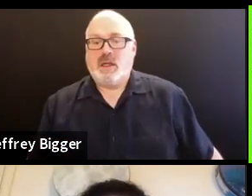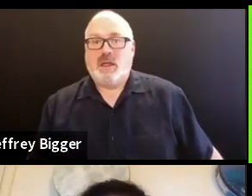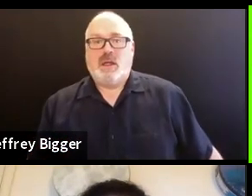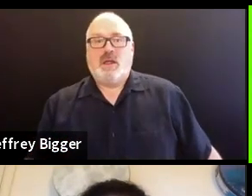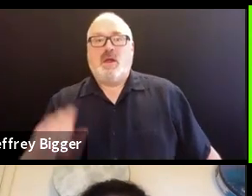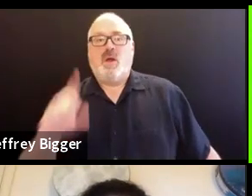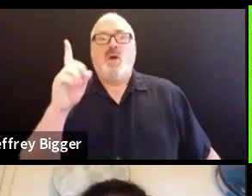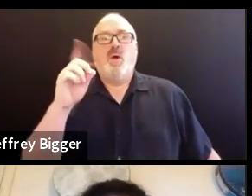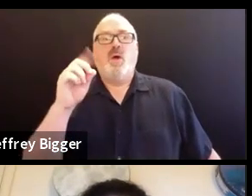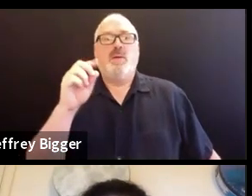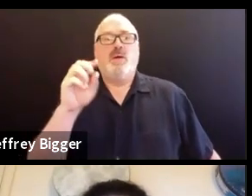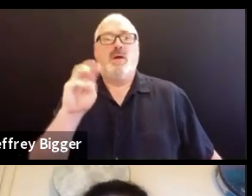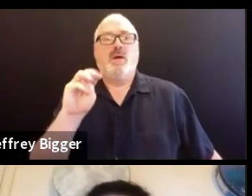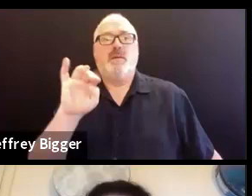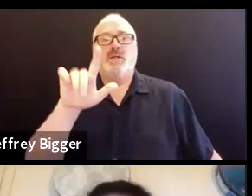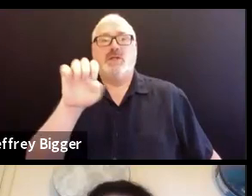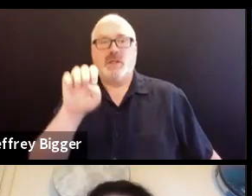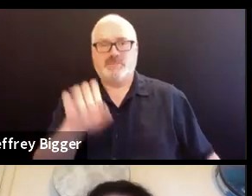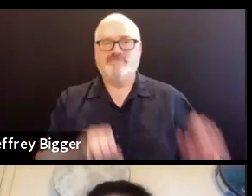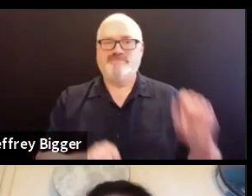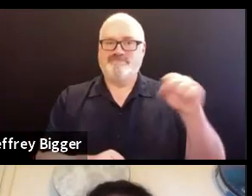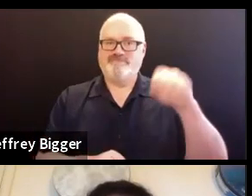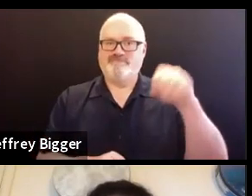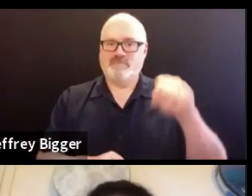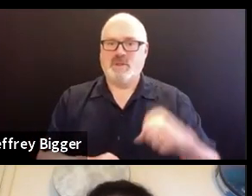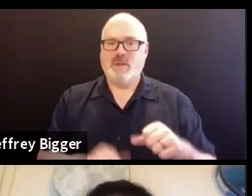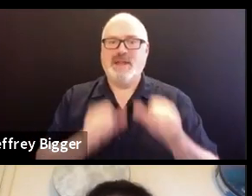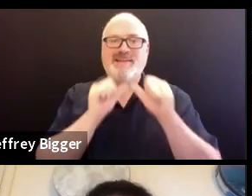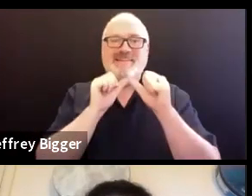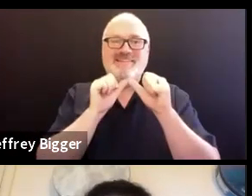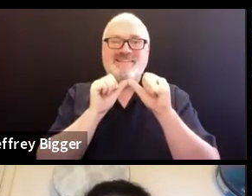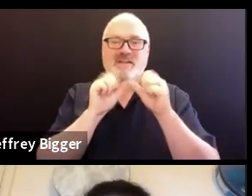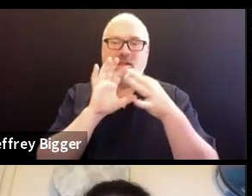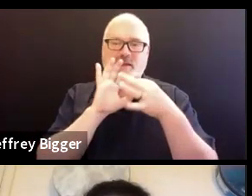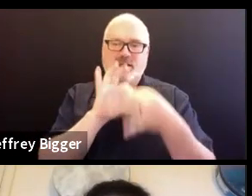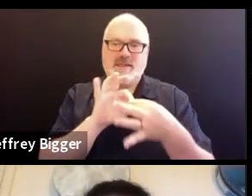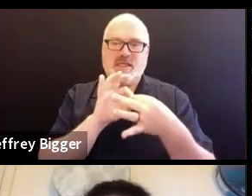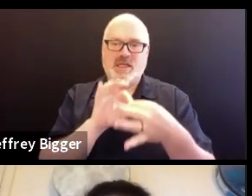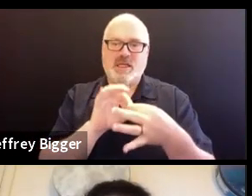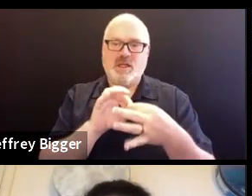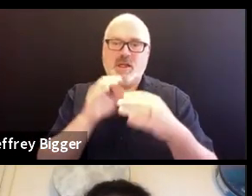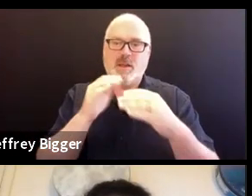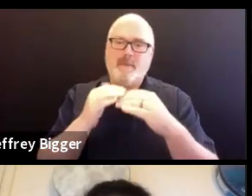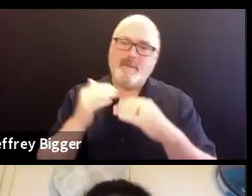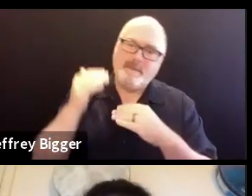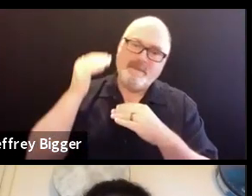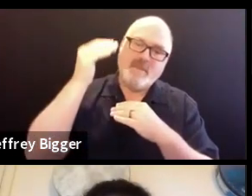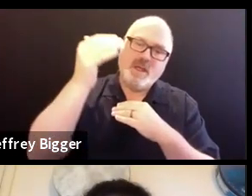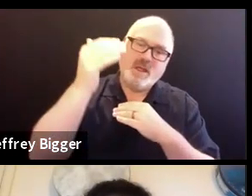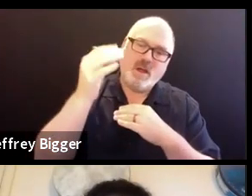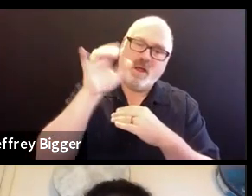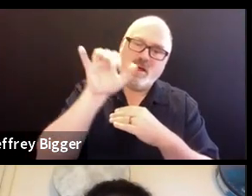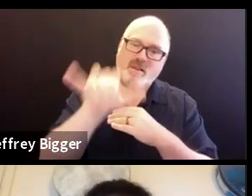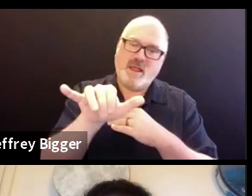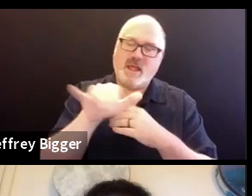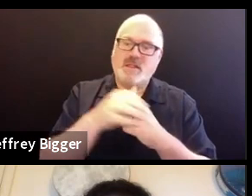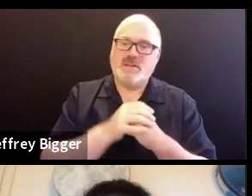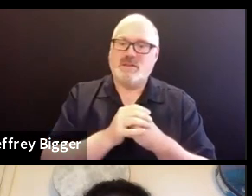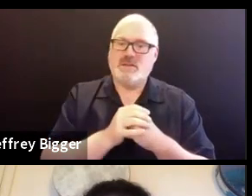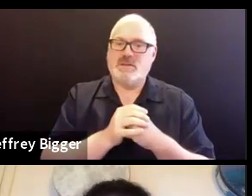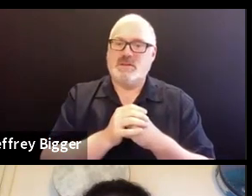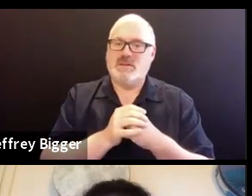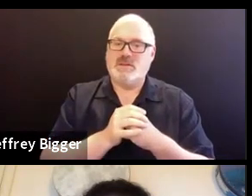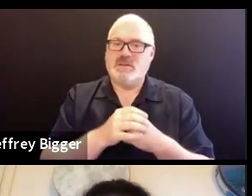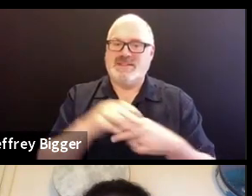one, Michelle? I do. Continuing on, but beyond that, in behind